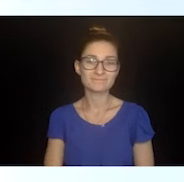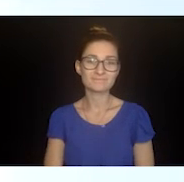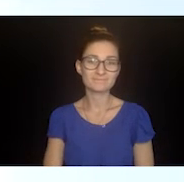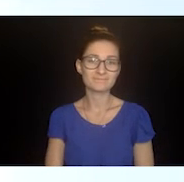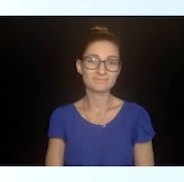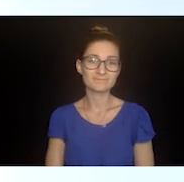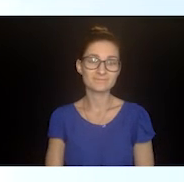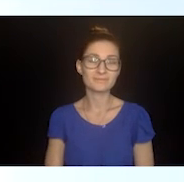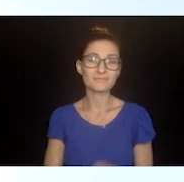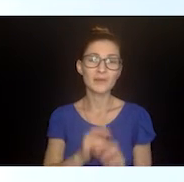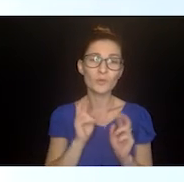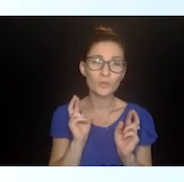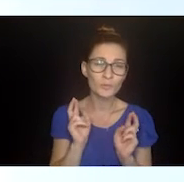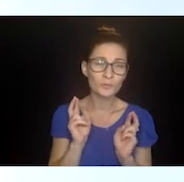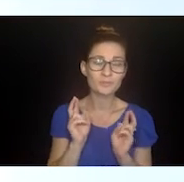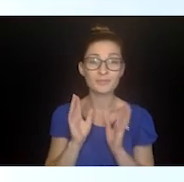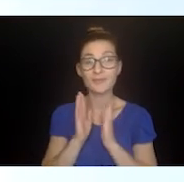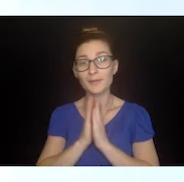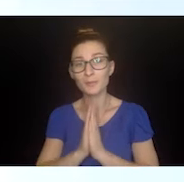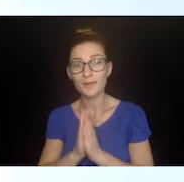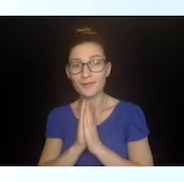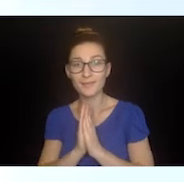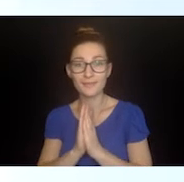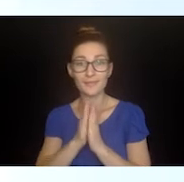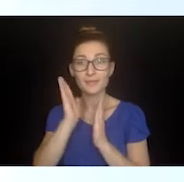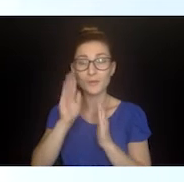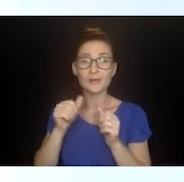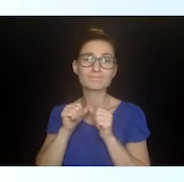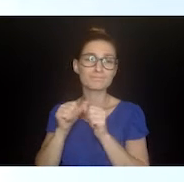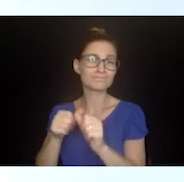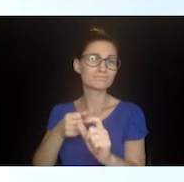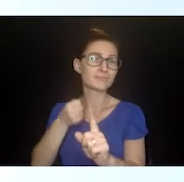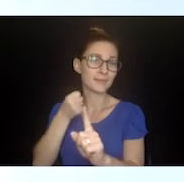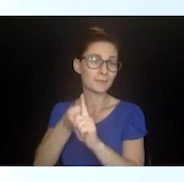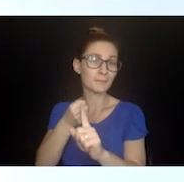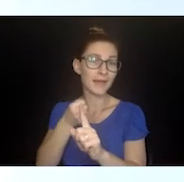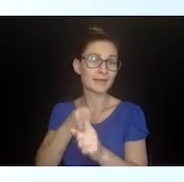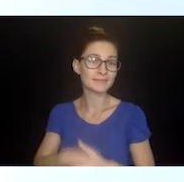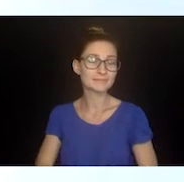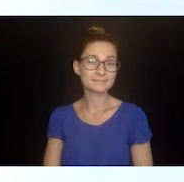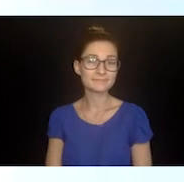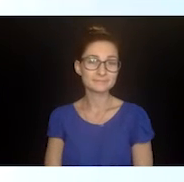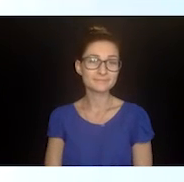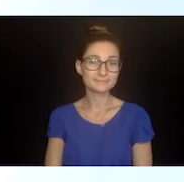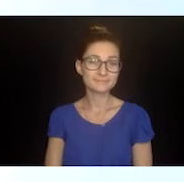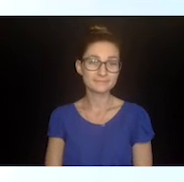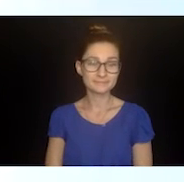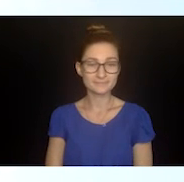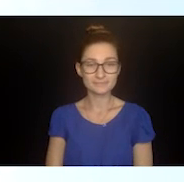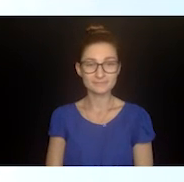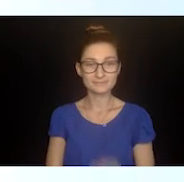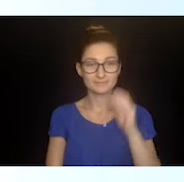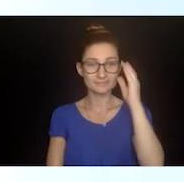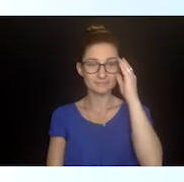hope and pray that he continues to make that impact.